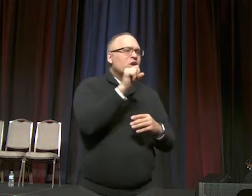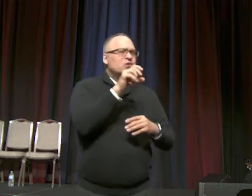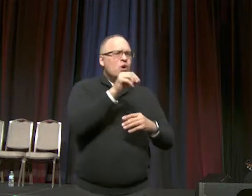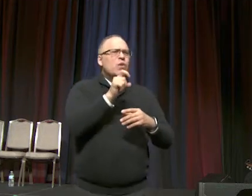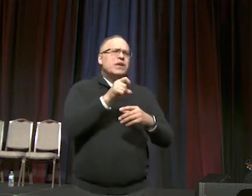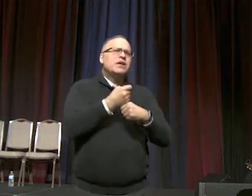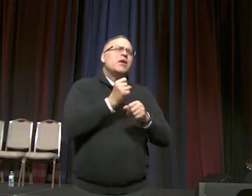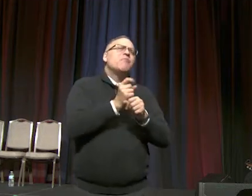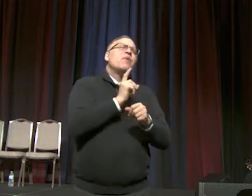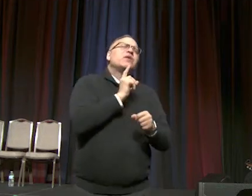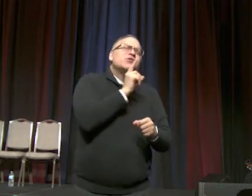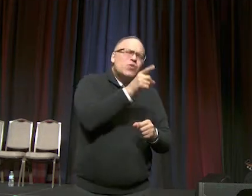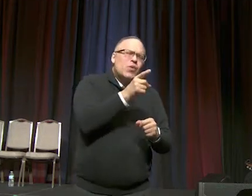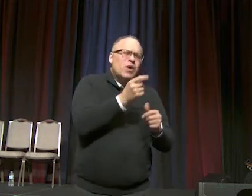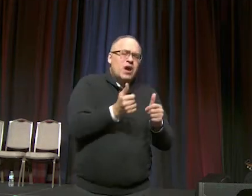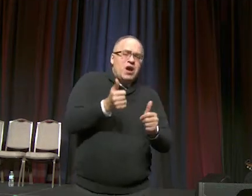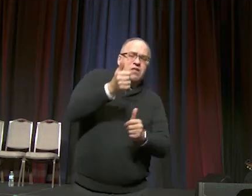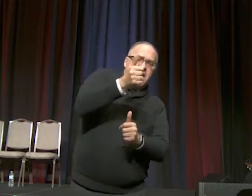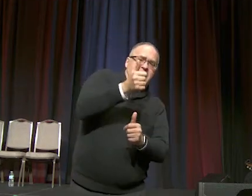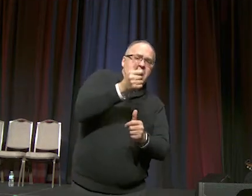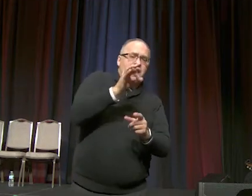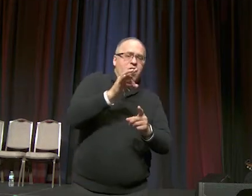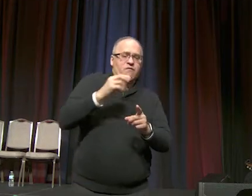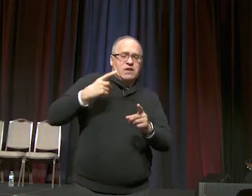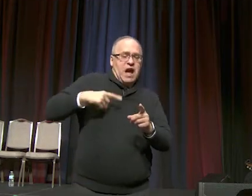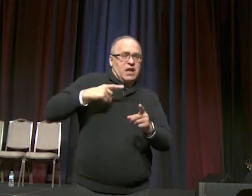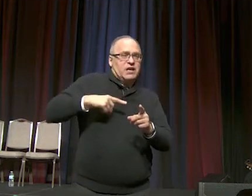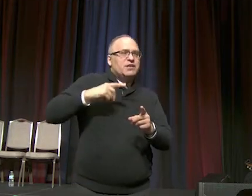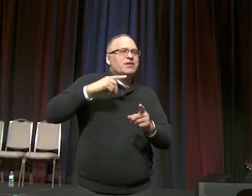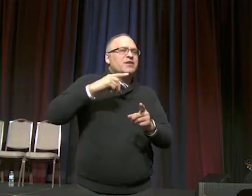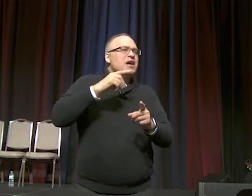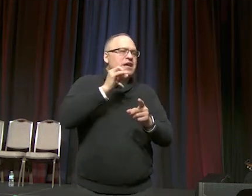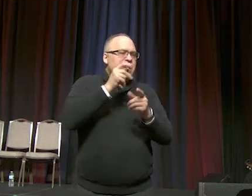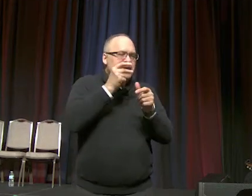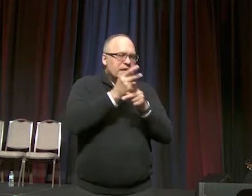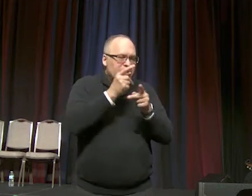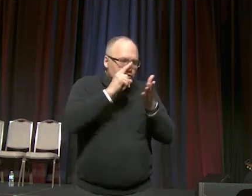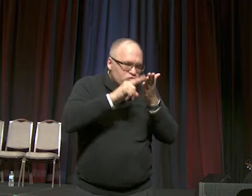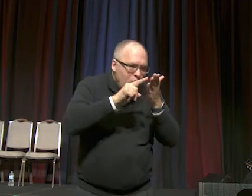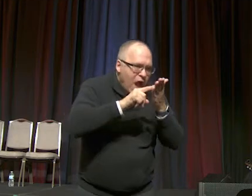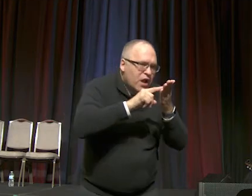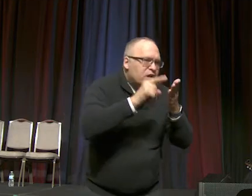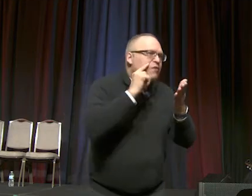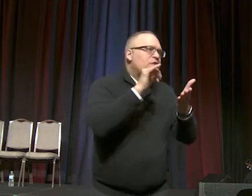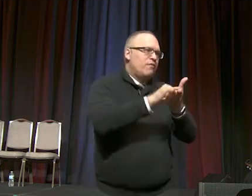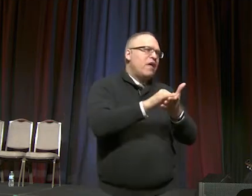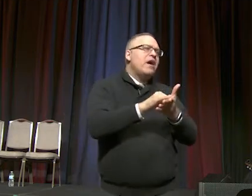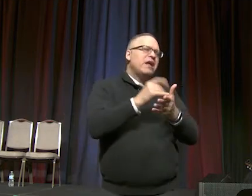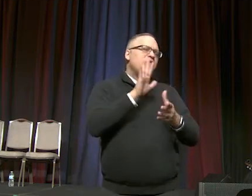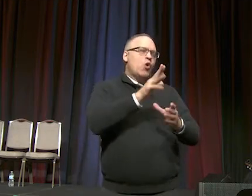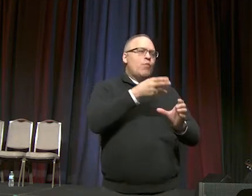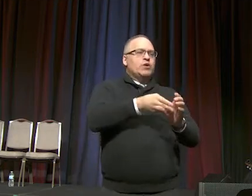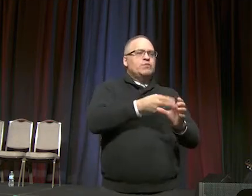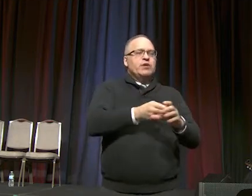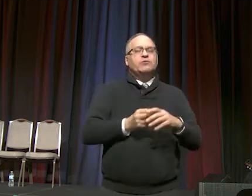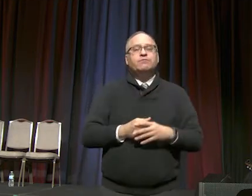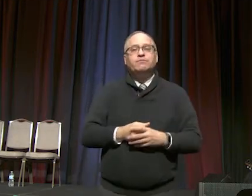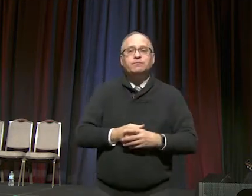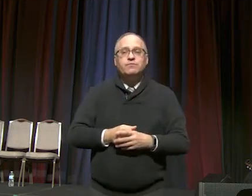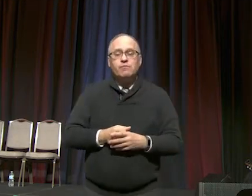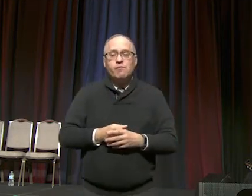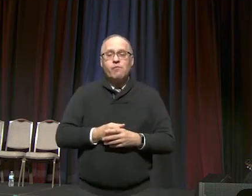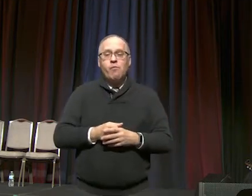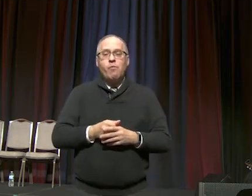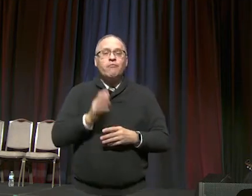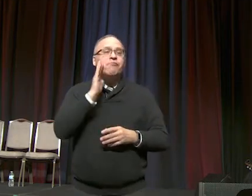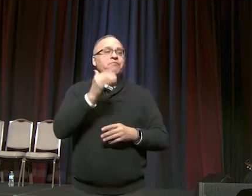of delegations have an easy way to keep track of the delegations and their participation. The room will be broken down into